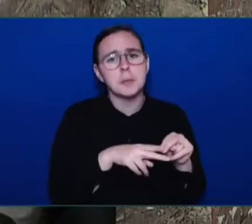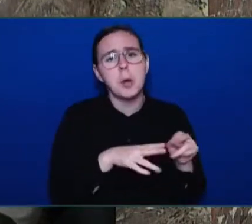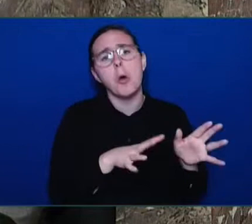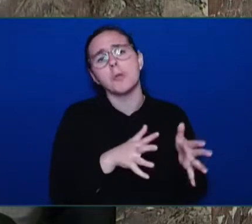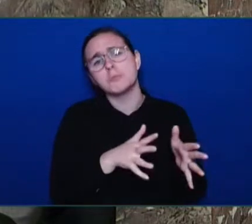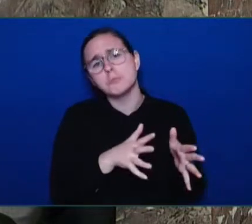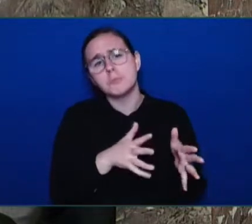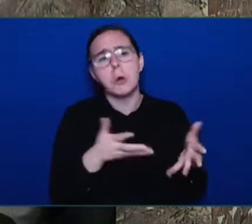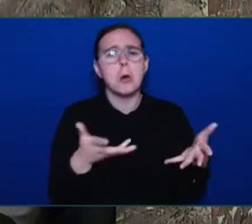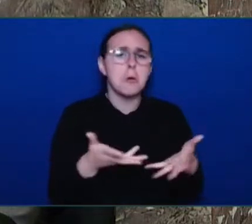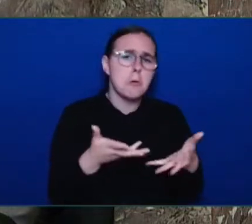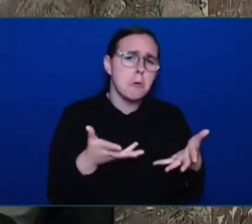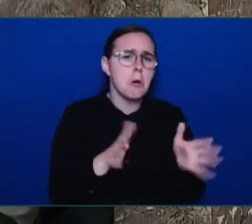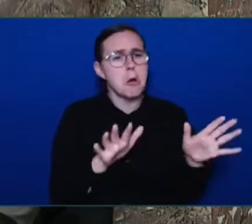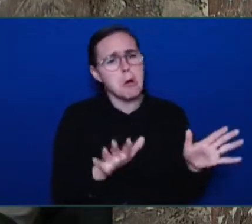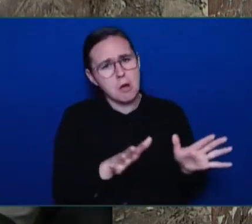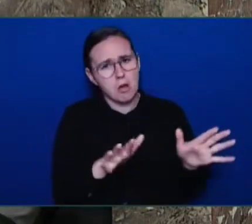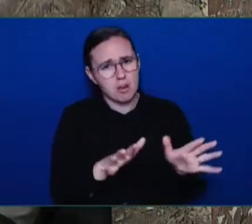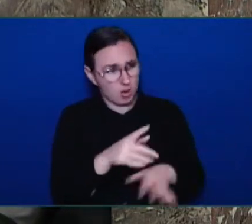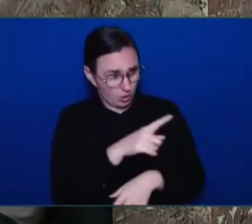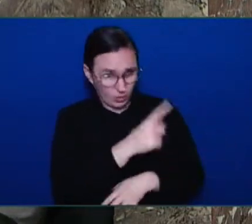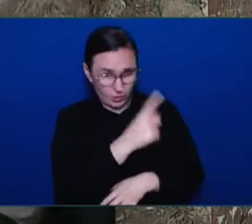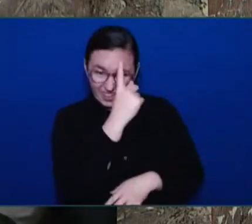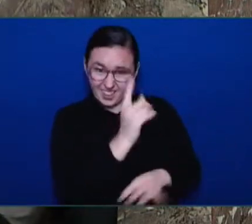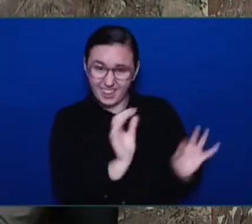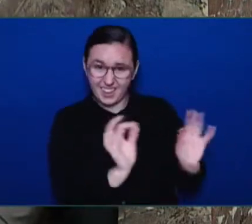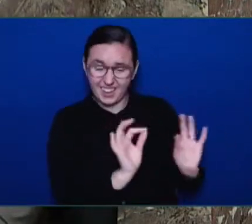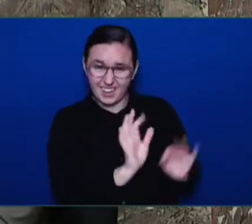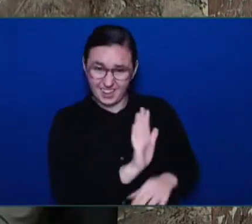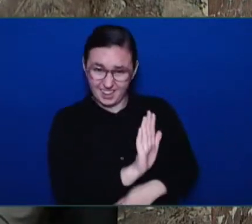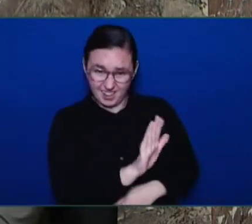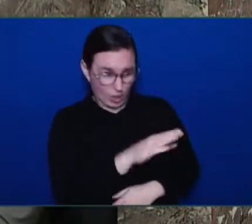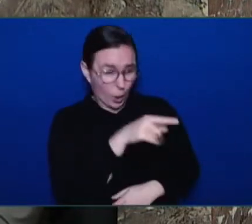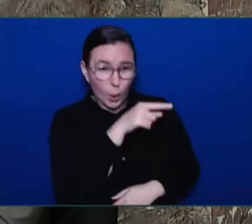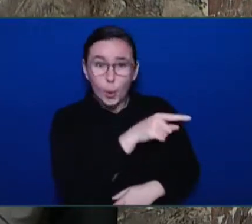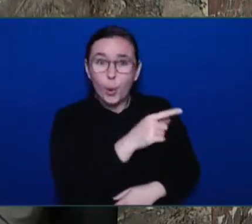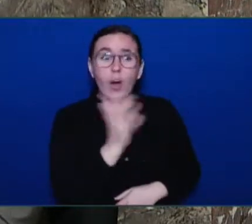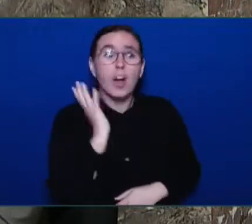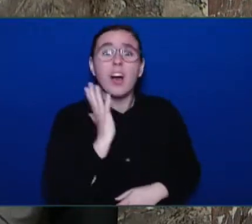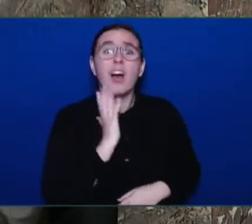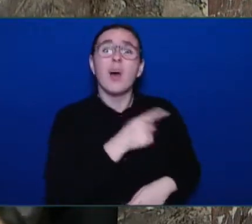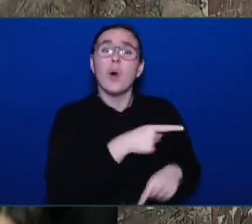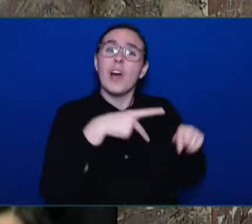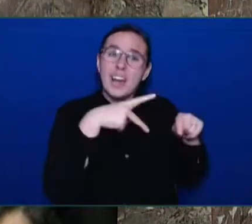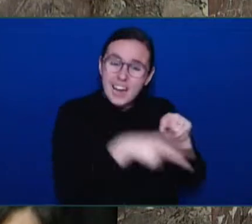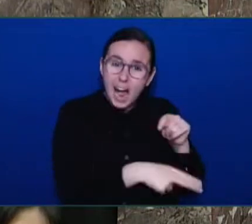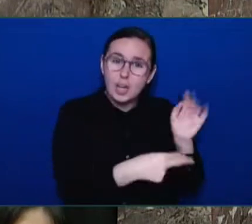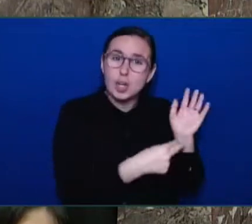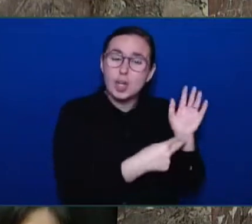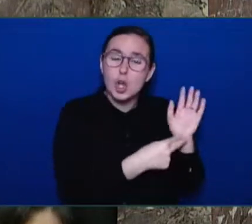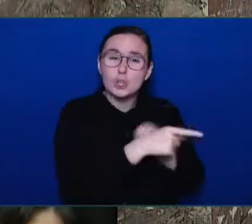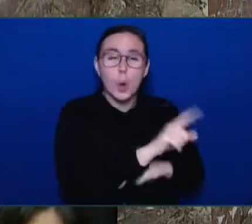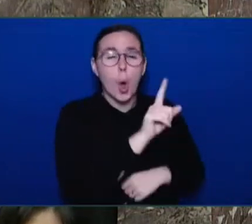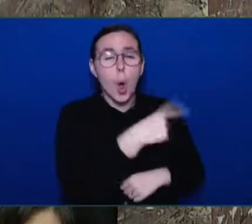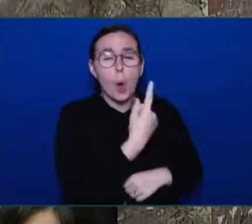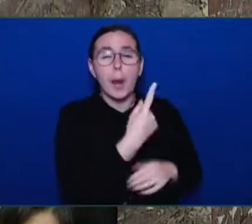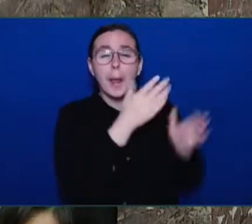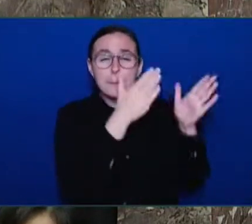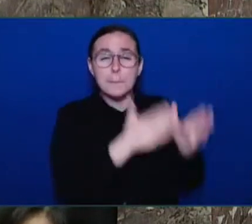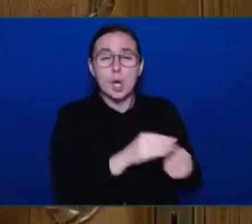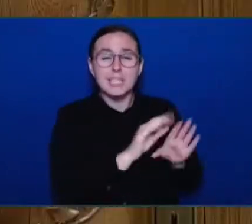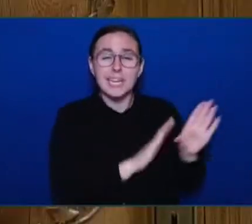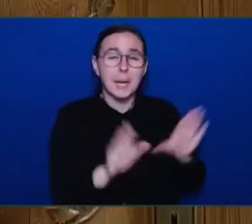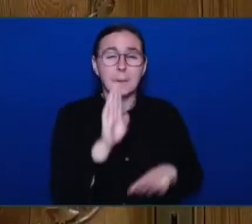nurses when you were Minister of Health, you would think so, but he is the only person in British Columbia who believes that.